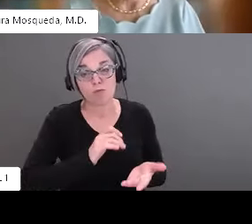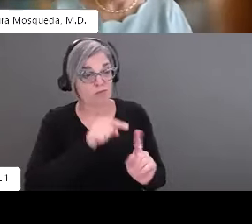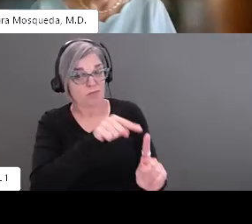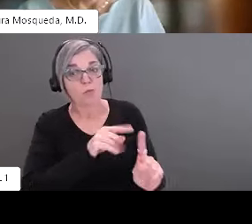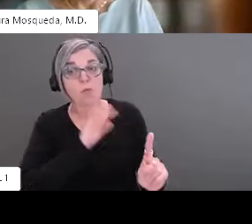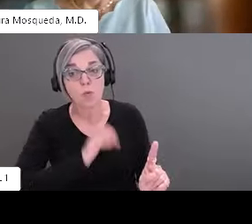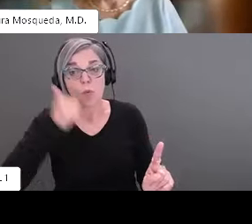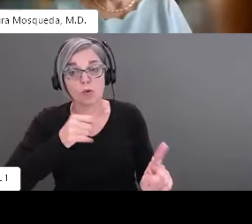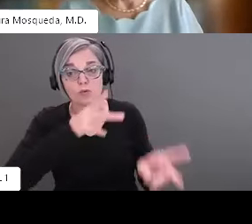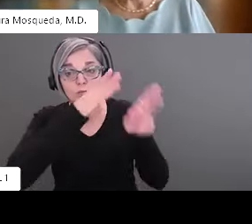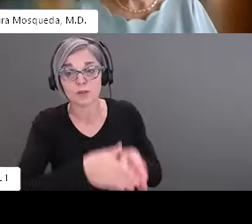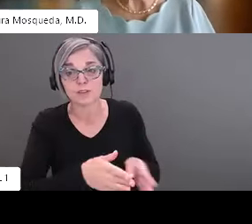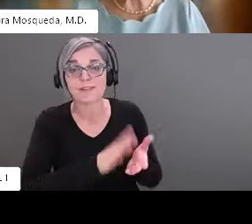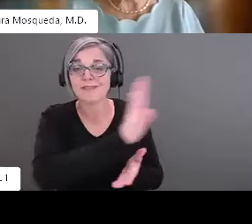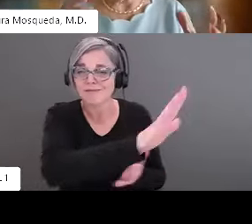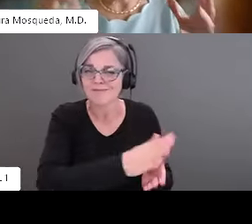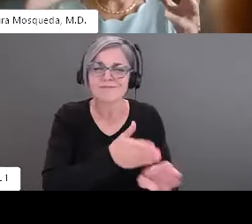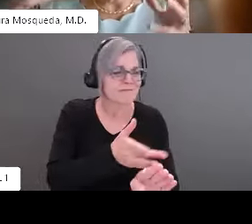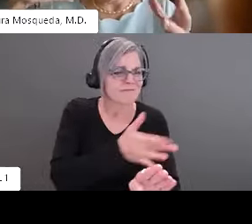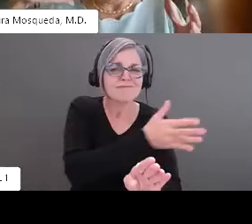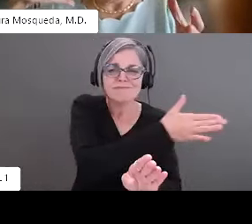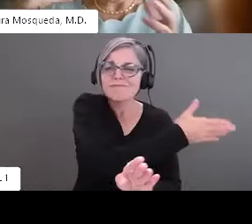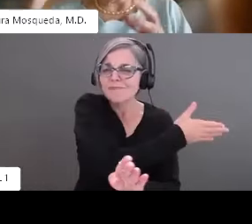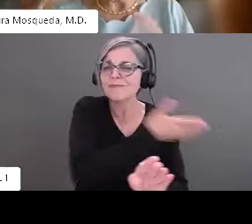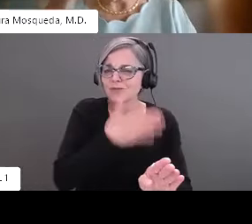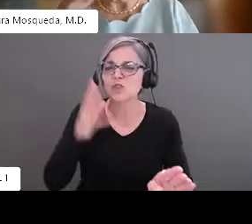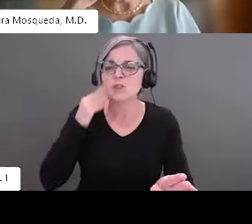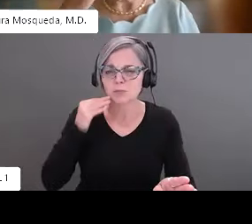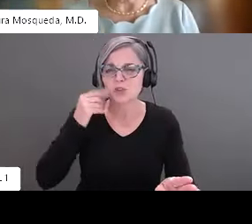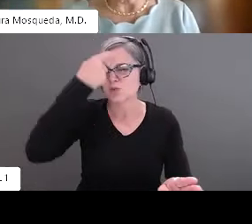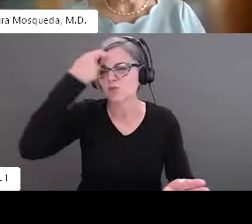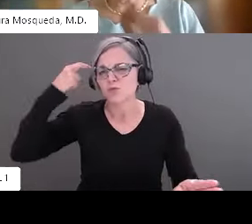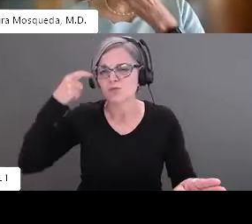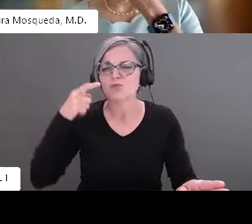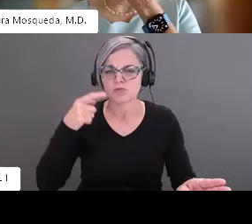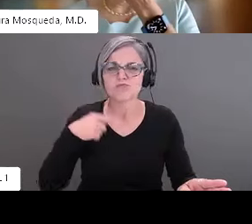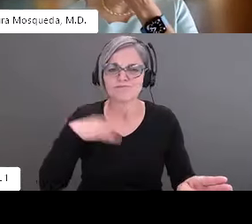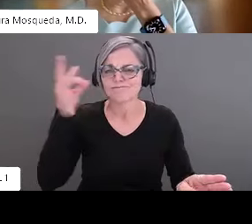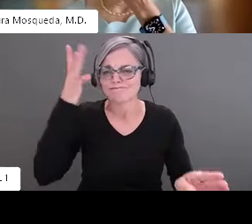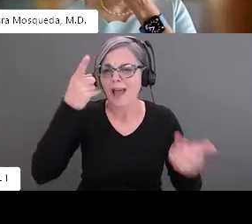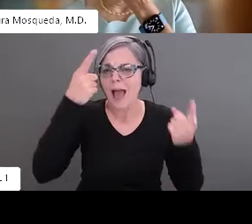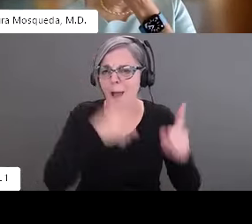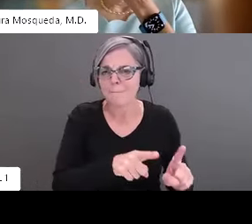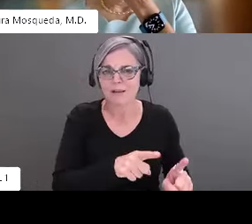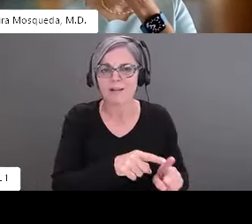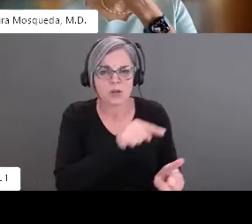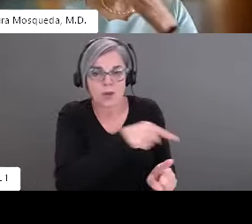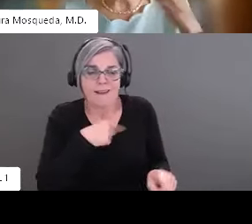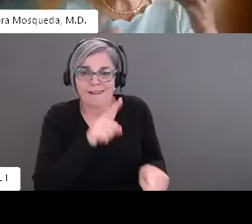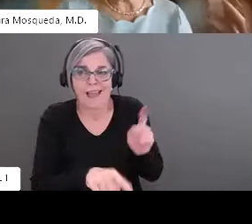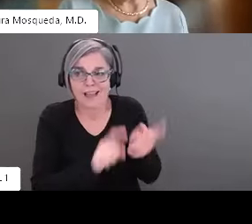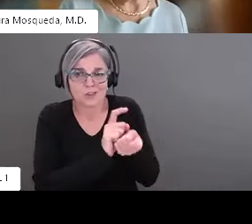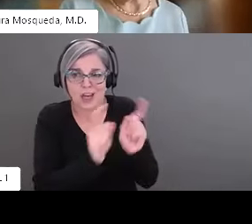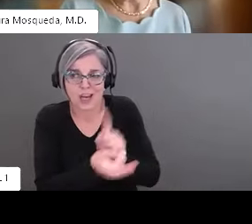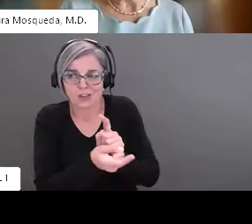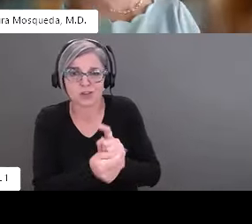trauma. But perhaps we can work with them to understand it differently. If they